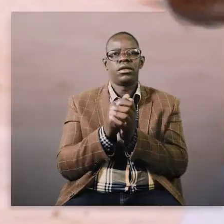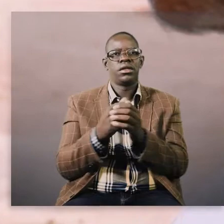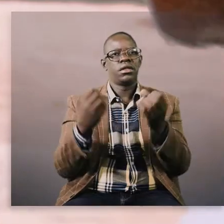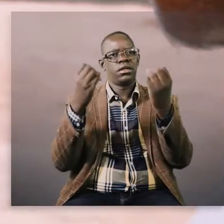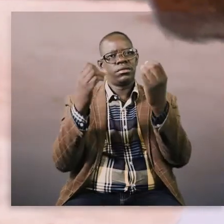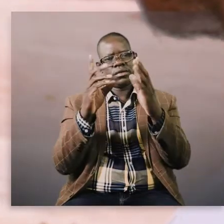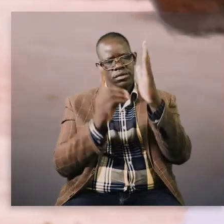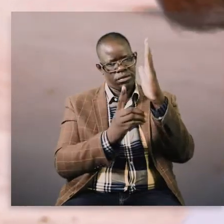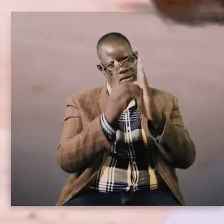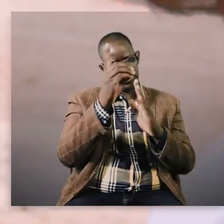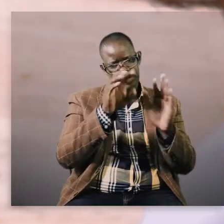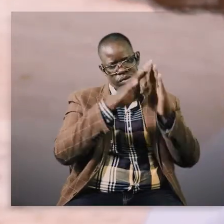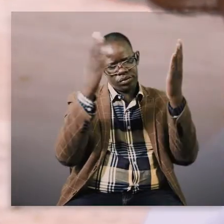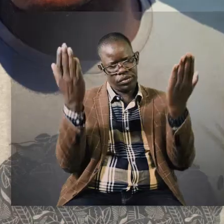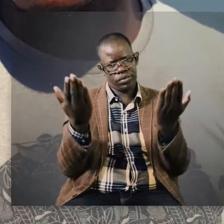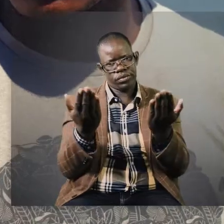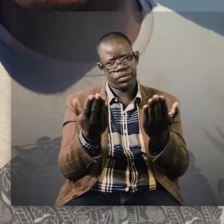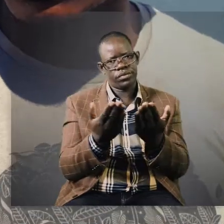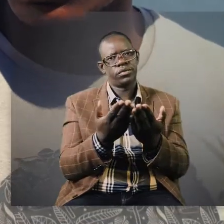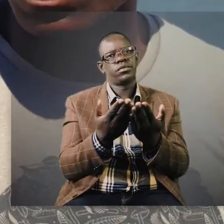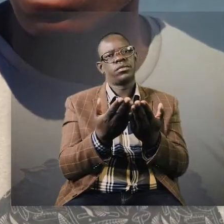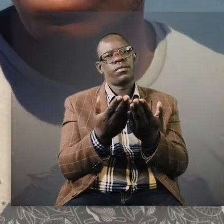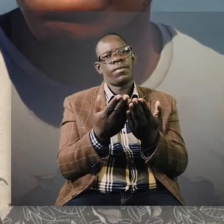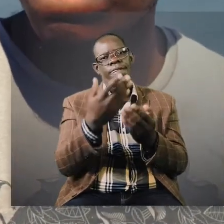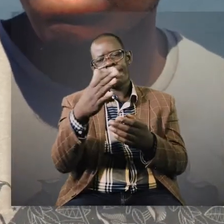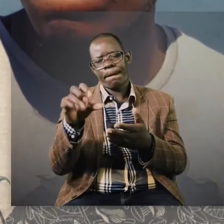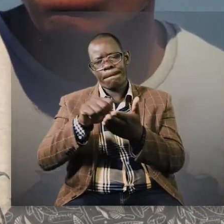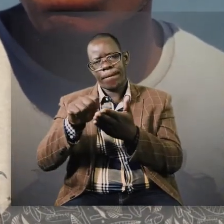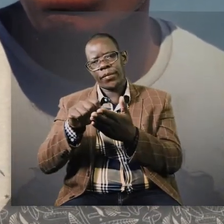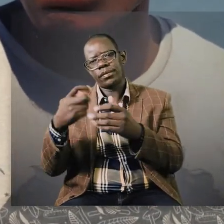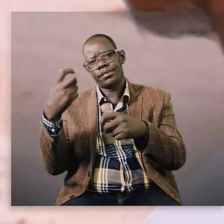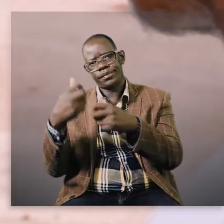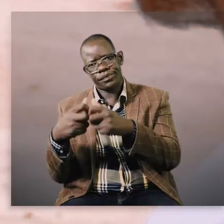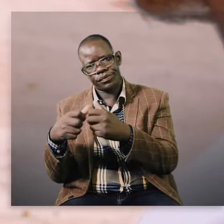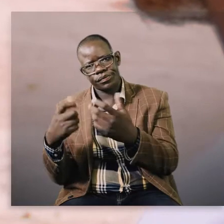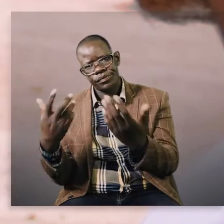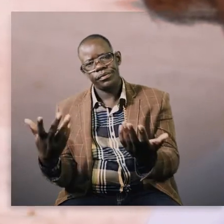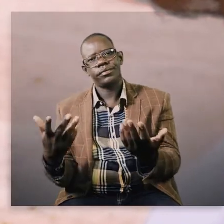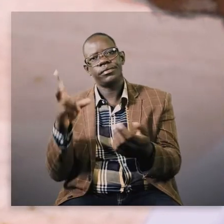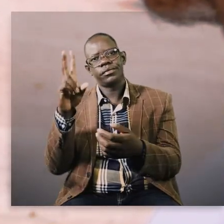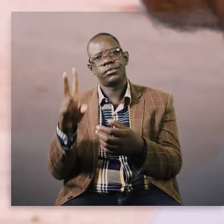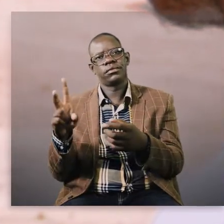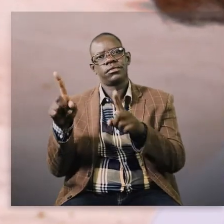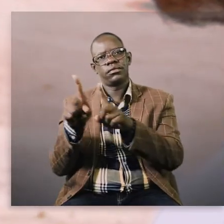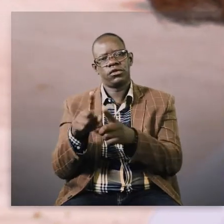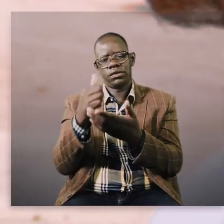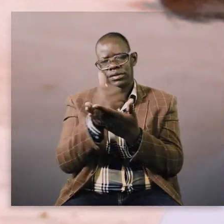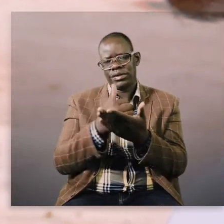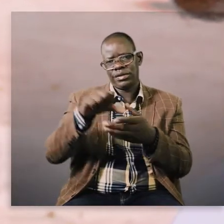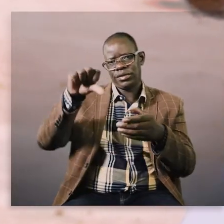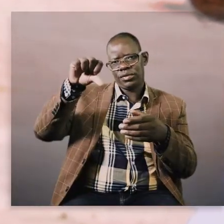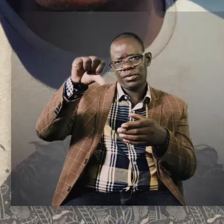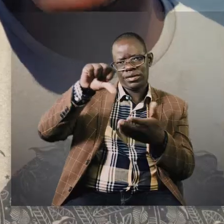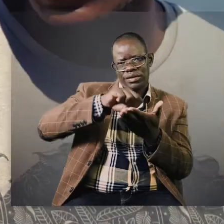people in the developing world suffer from waterborne diseases. Many of the most destructive human diseases are related to unclean water